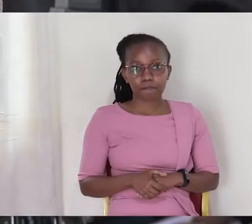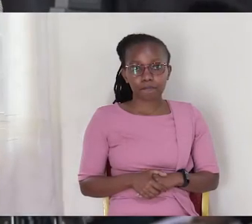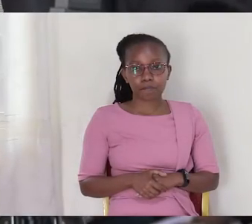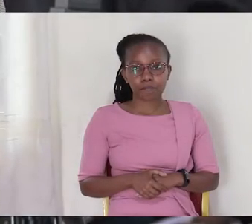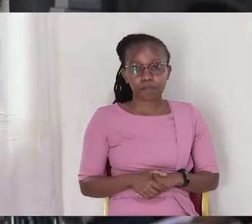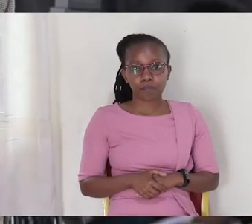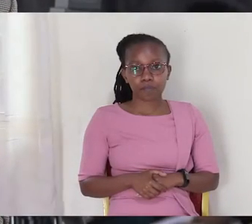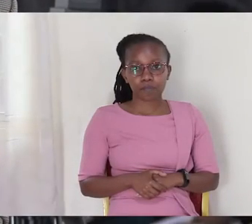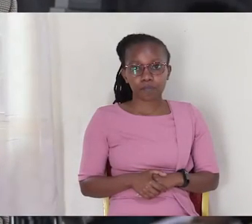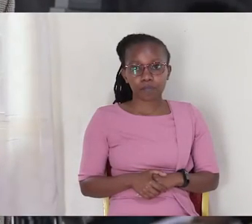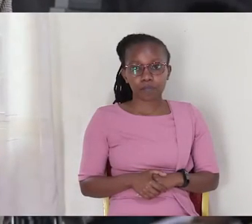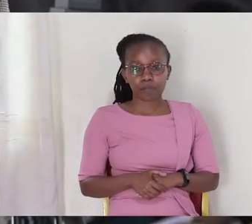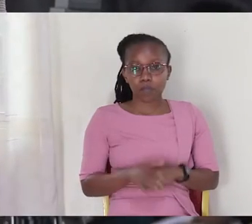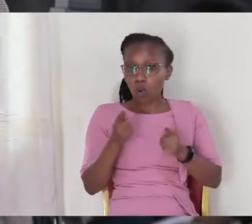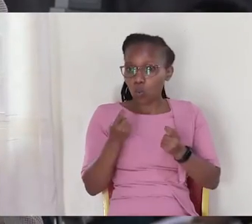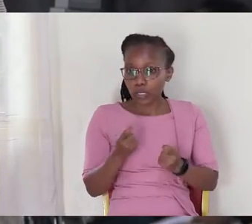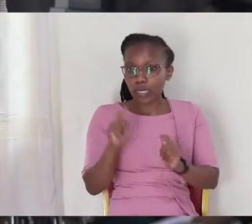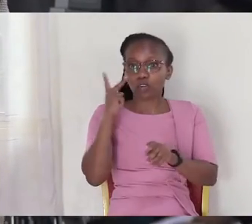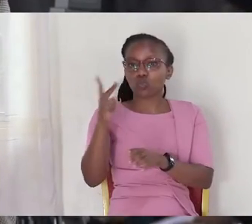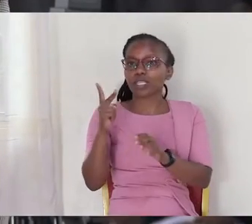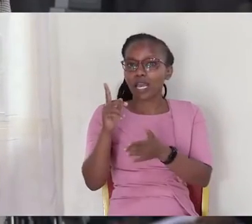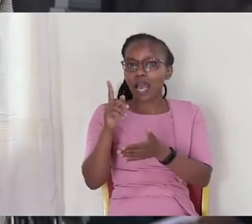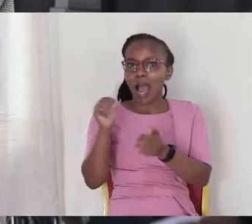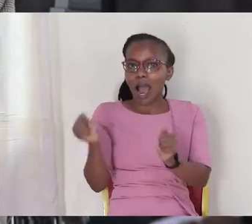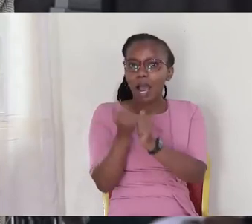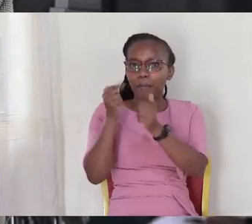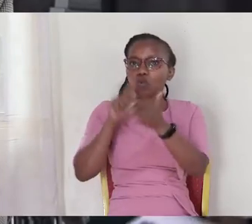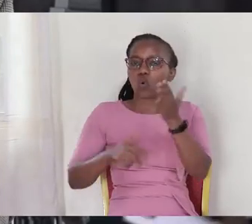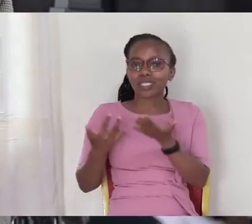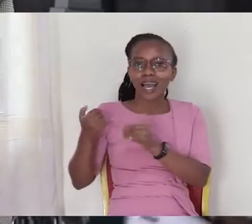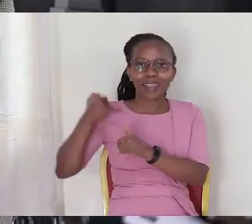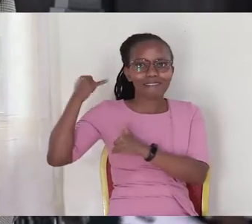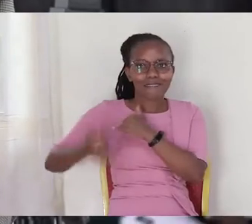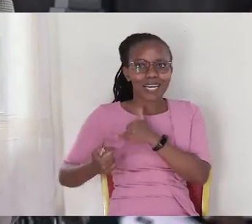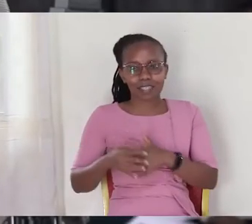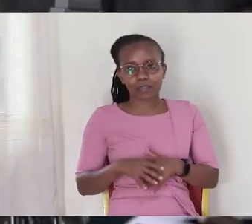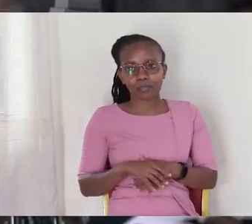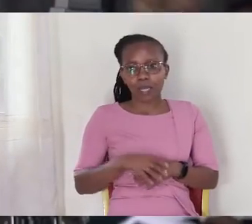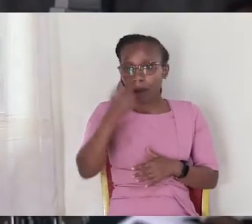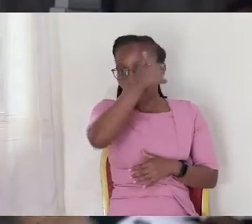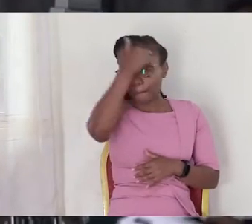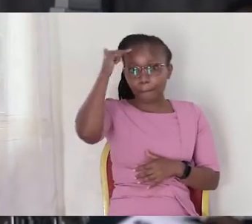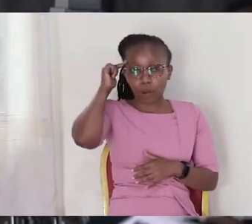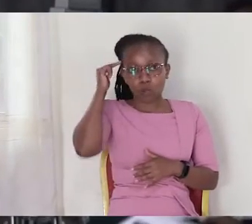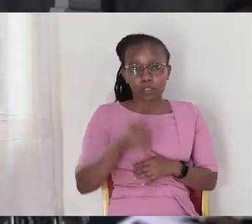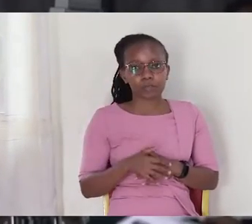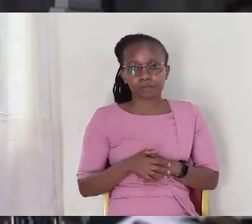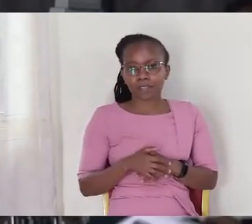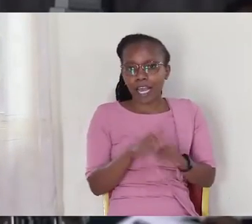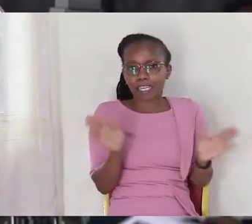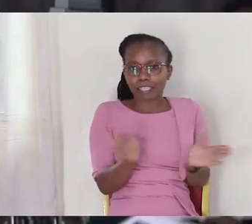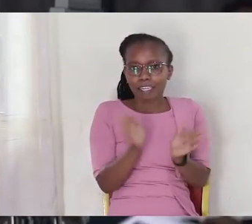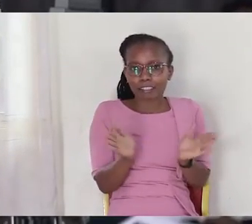primaries is going to be our testing ground to see what happens. And then finally, because it has been hard to also